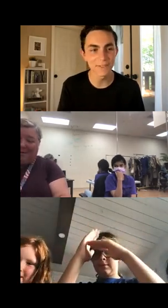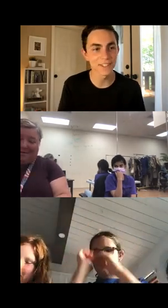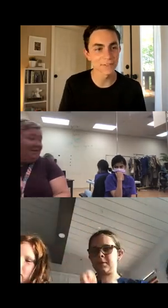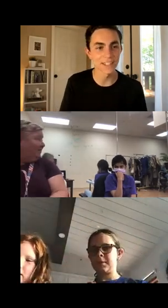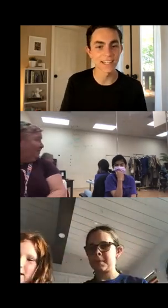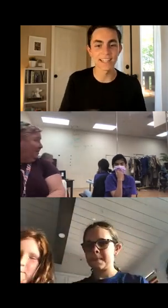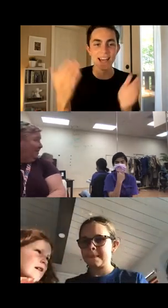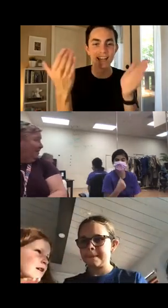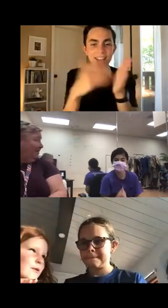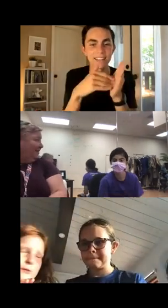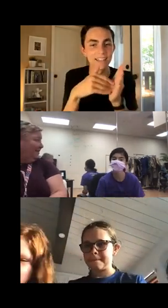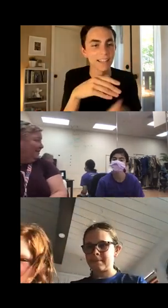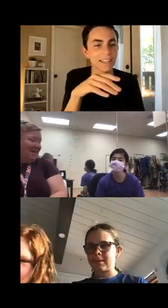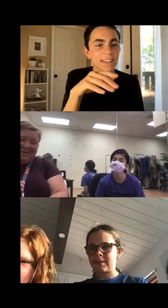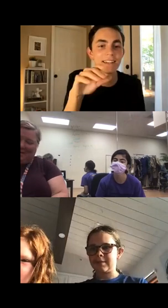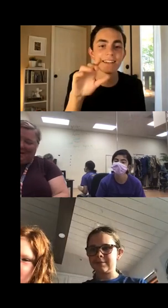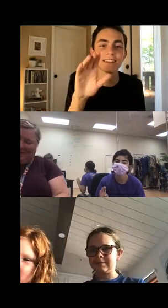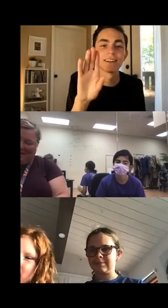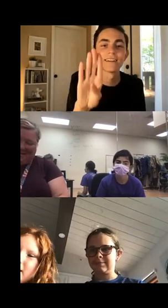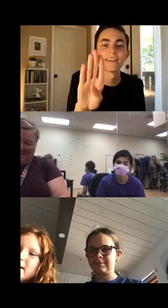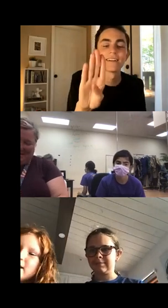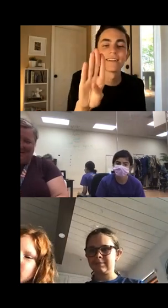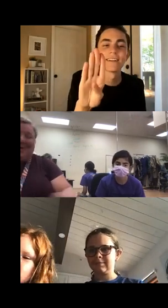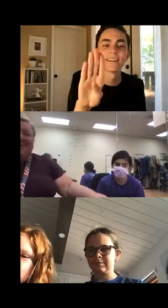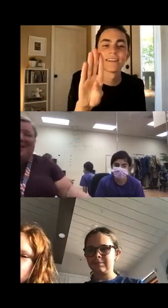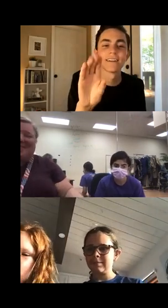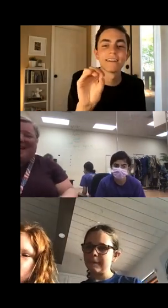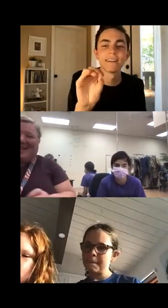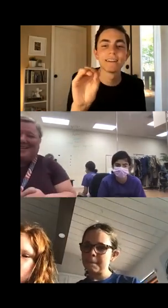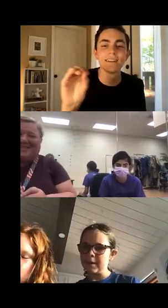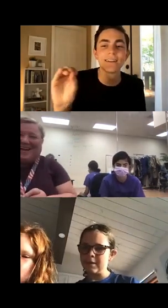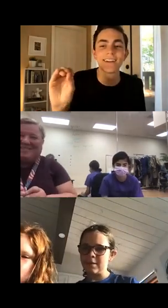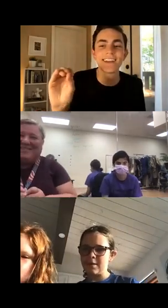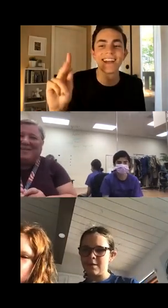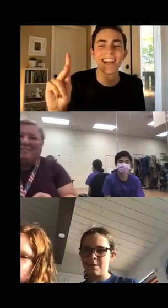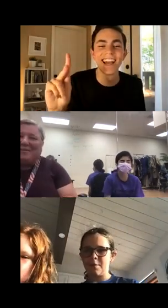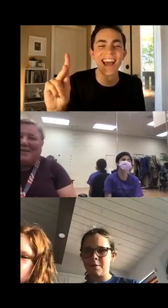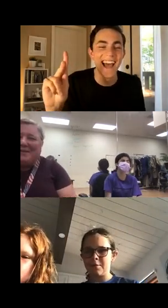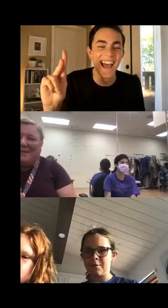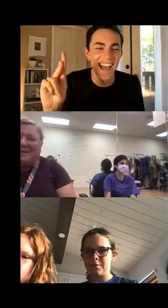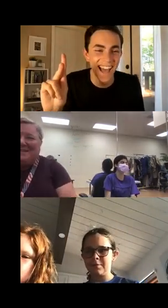Okay. We're getting again. Again. No? Don't tell me, Hannah. Stop.